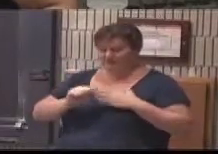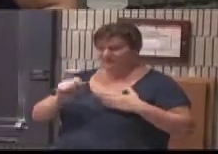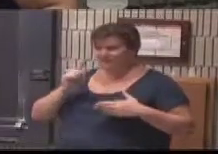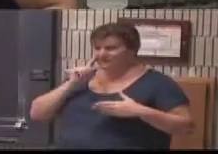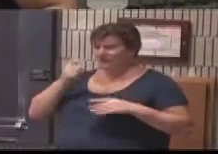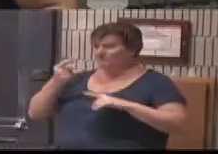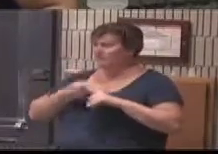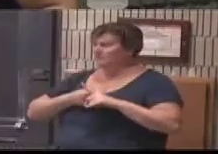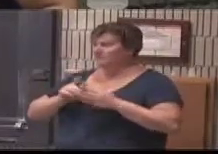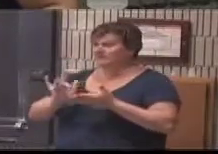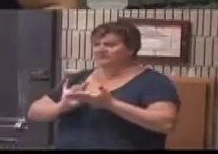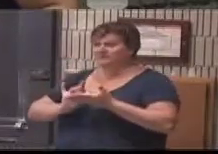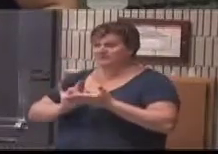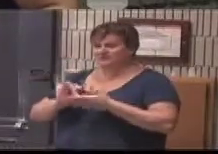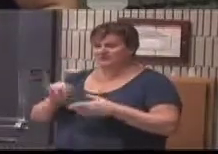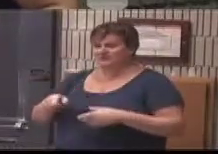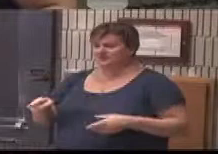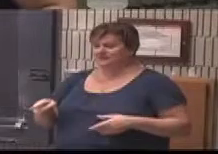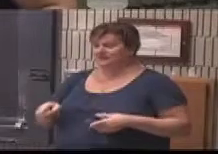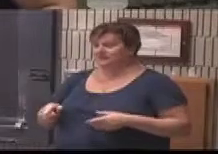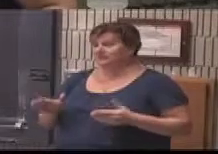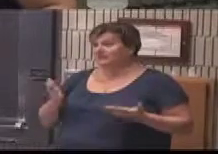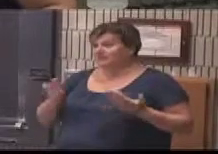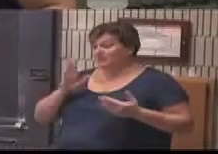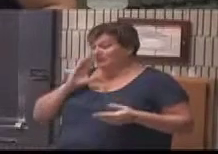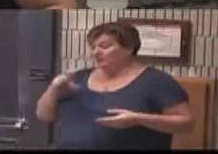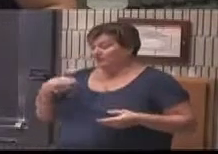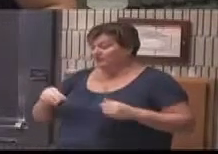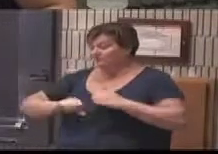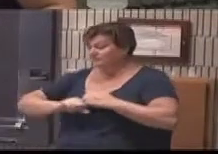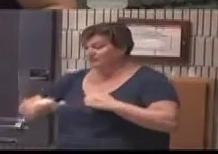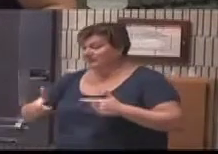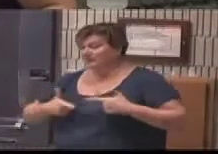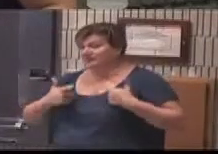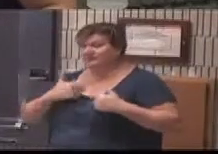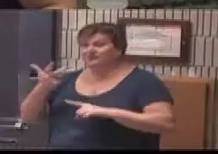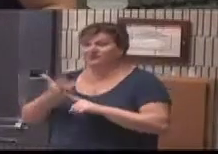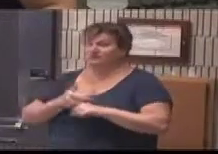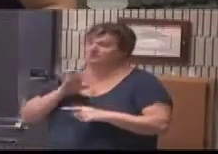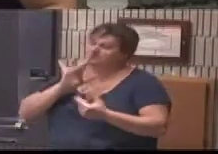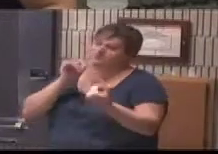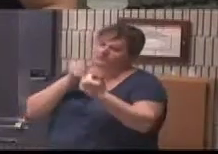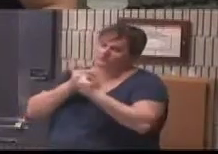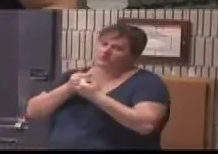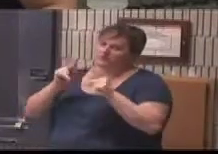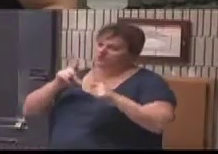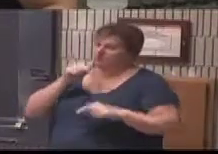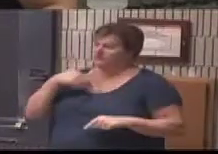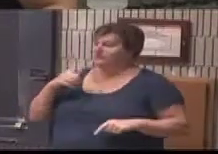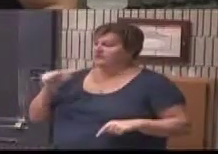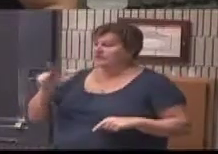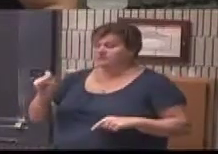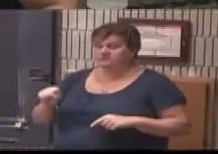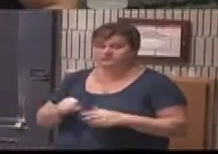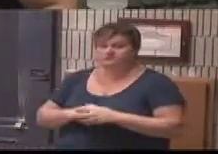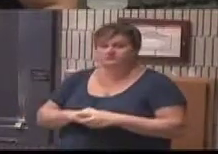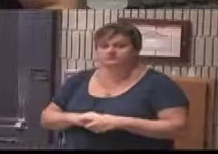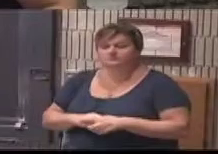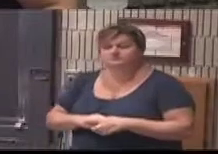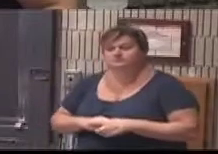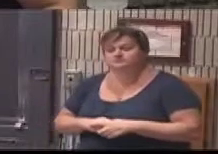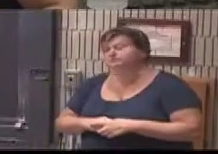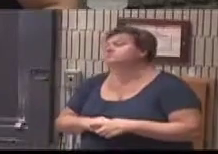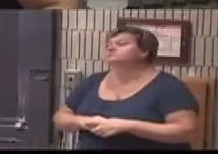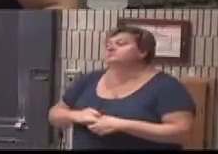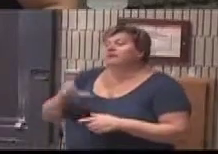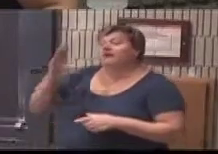month's supply of a drug that might give them 3 more months to live. So that's another challenge facing people with ALS. It's estimated